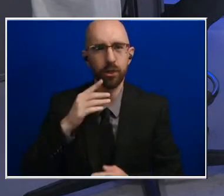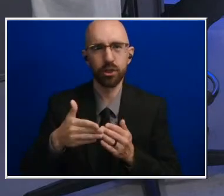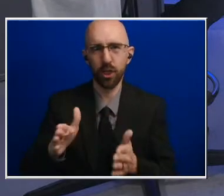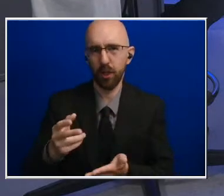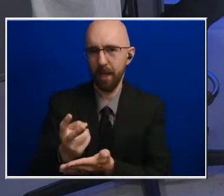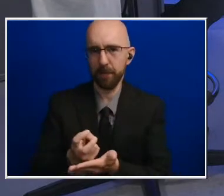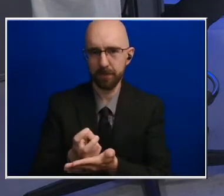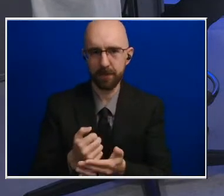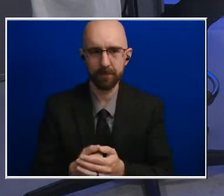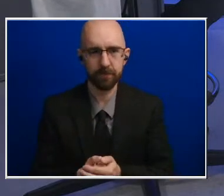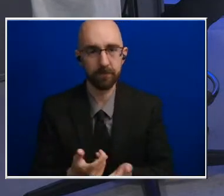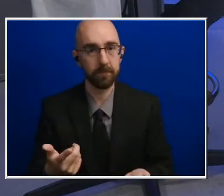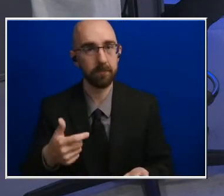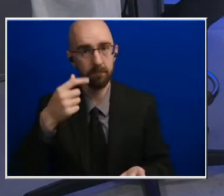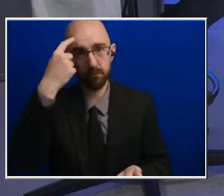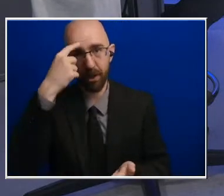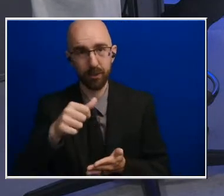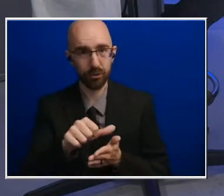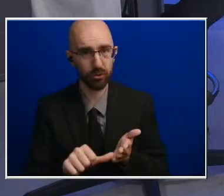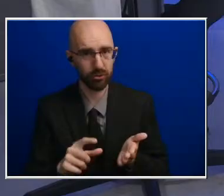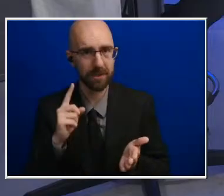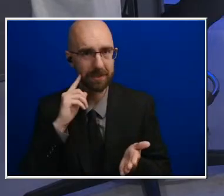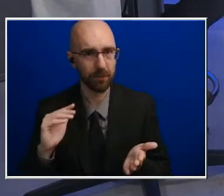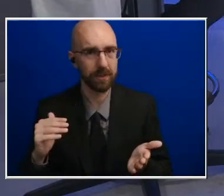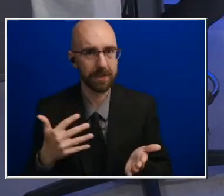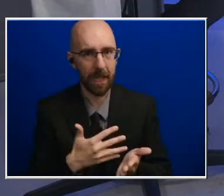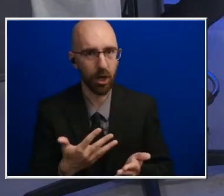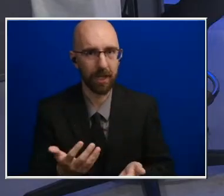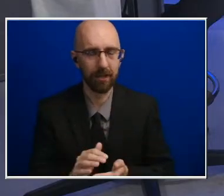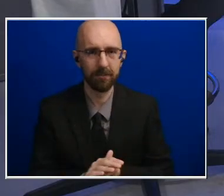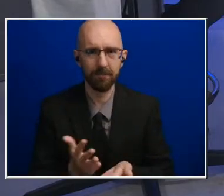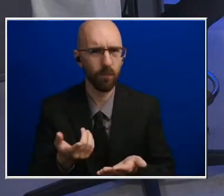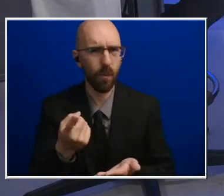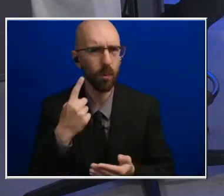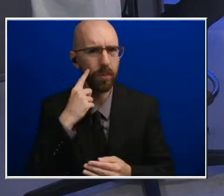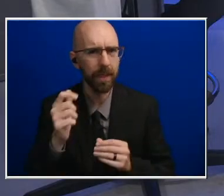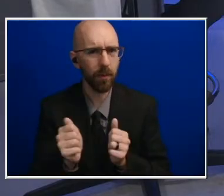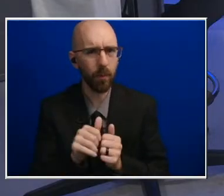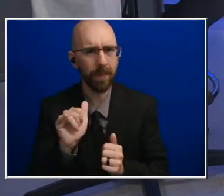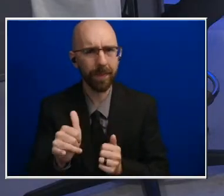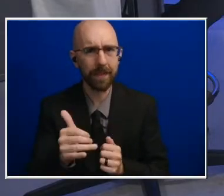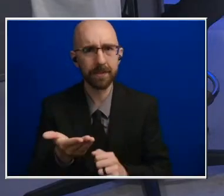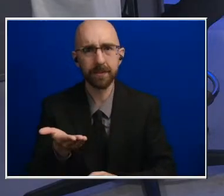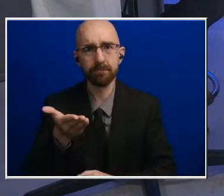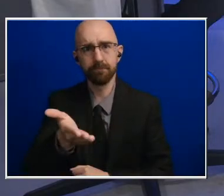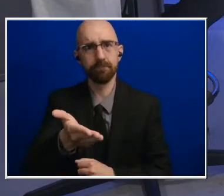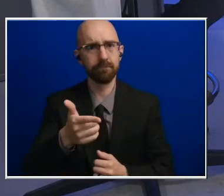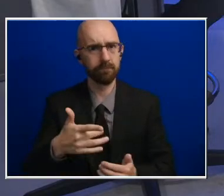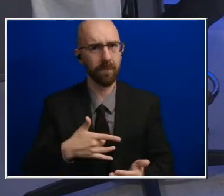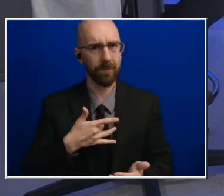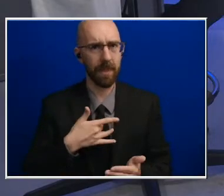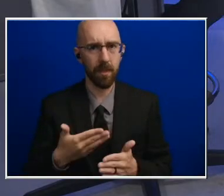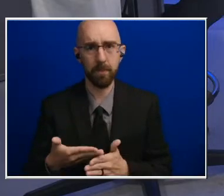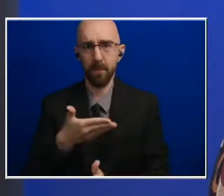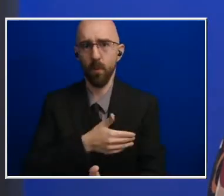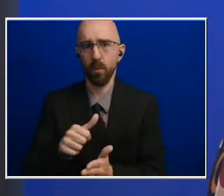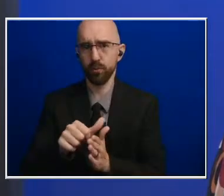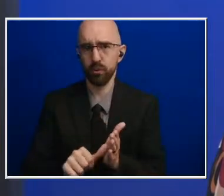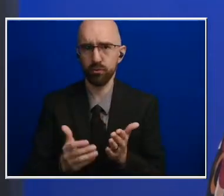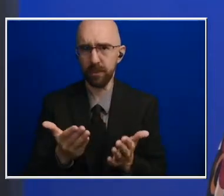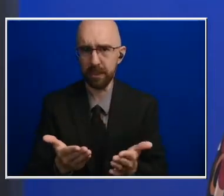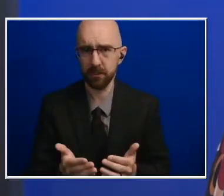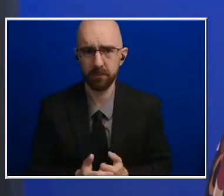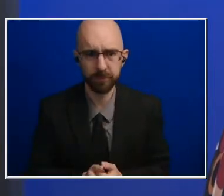sound of that can sound scary. What were you thinking when this was presented to you, and how were you feeling before surgery? I was